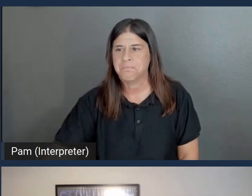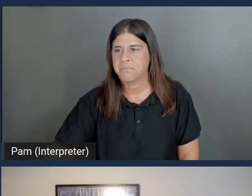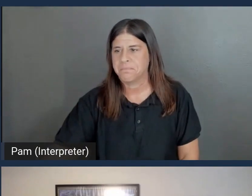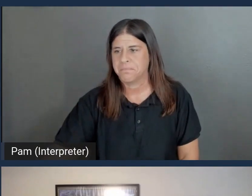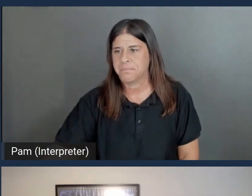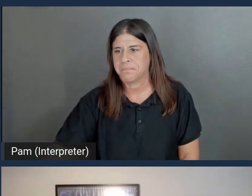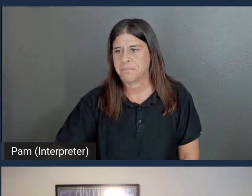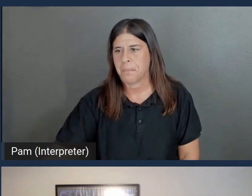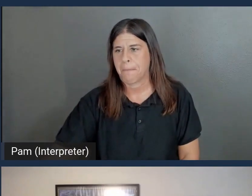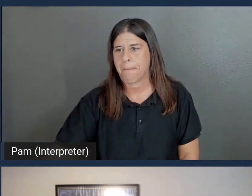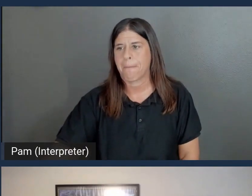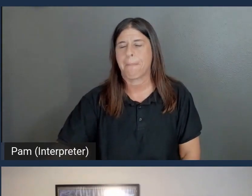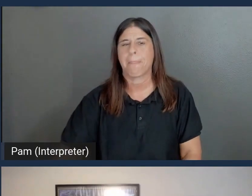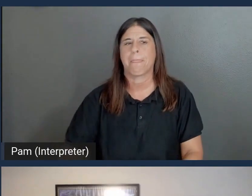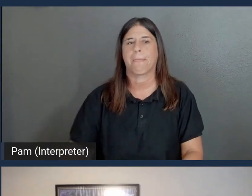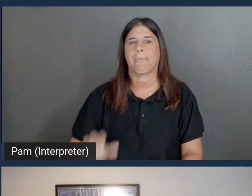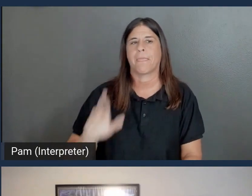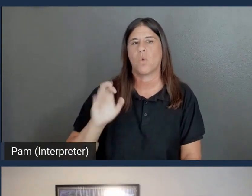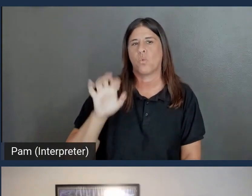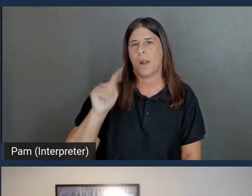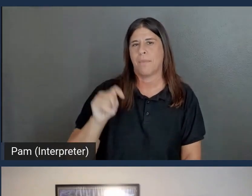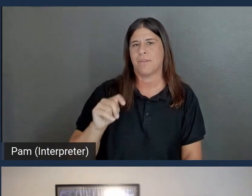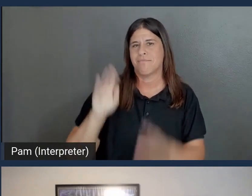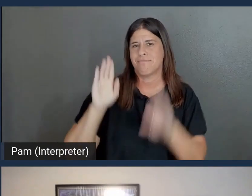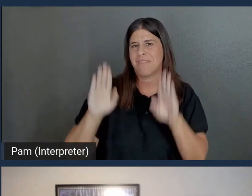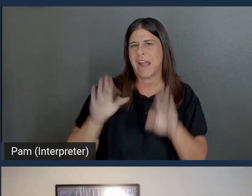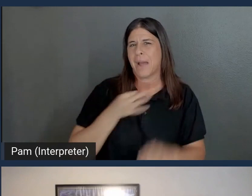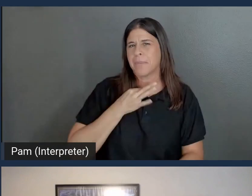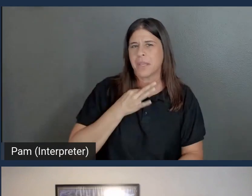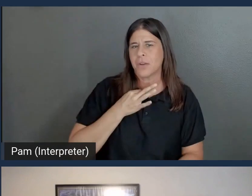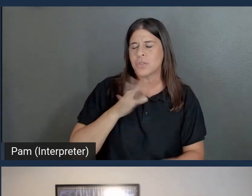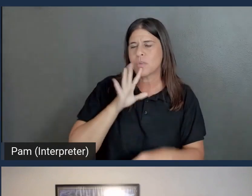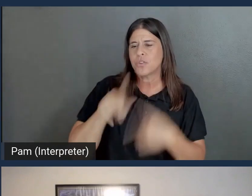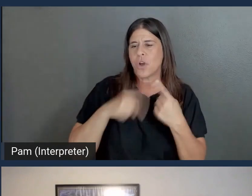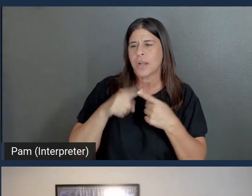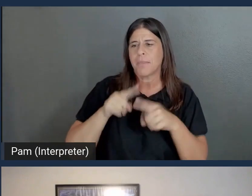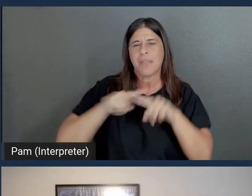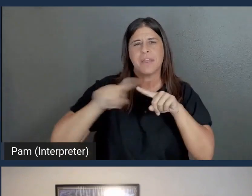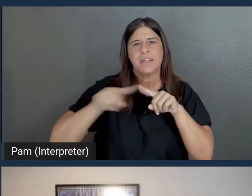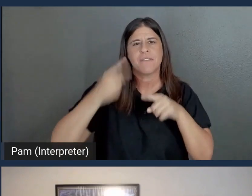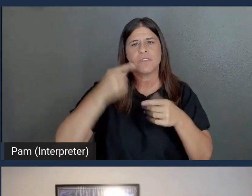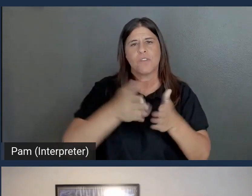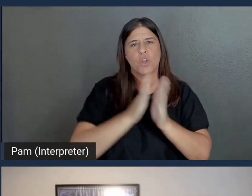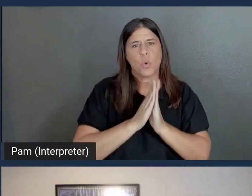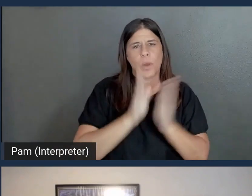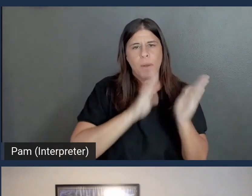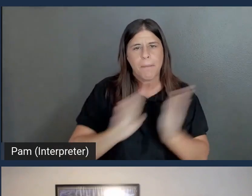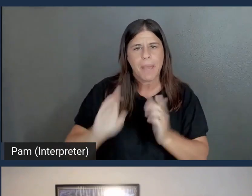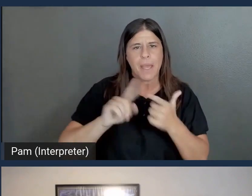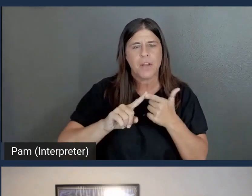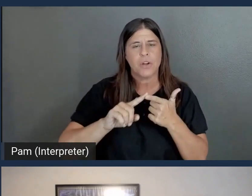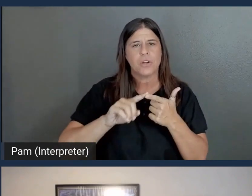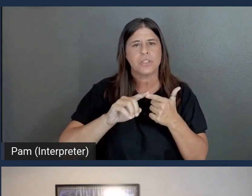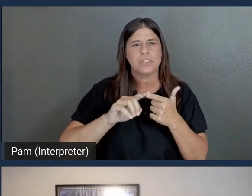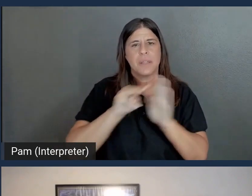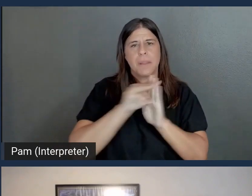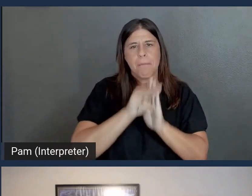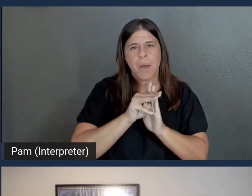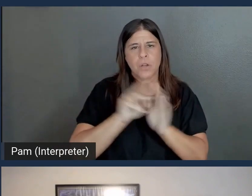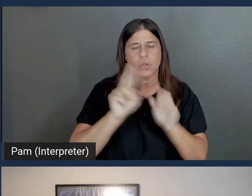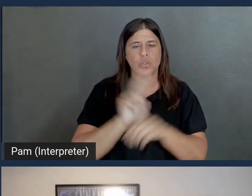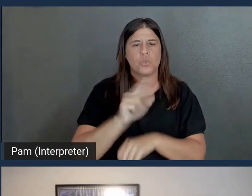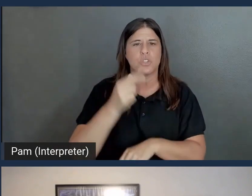Awesome. Well, I'm kind of curious, and we talked a lot about the differences in the querying patterns, the mental models when you're using graph